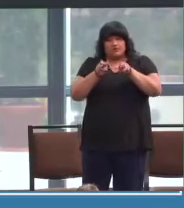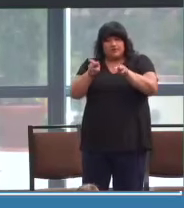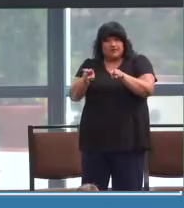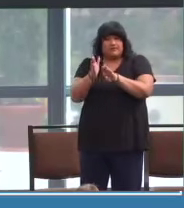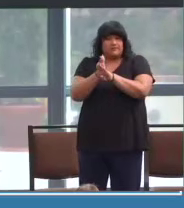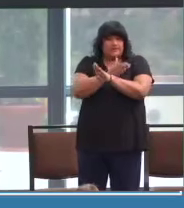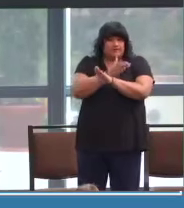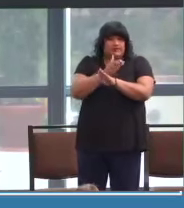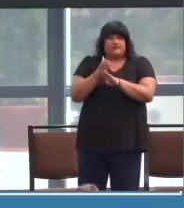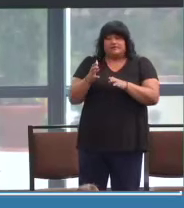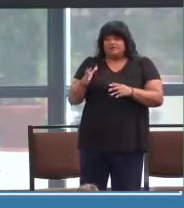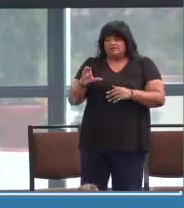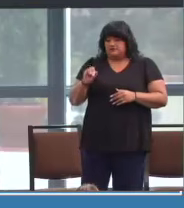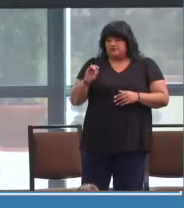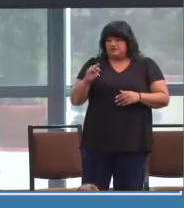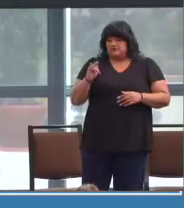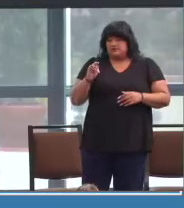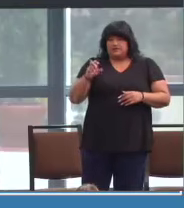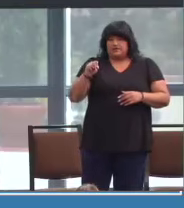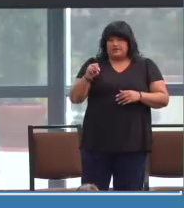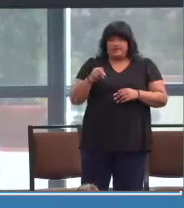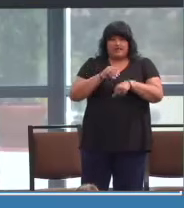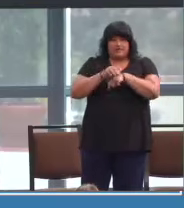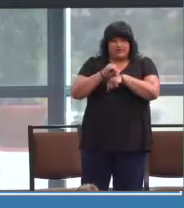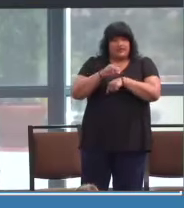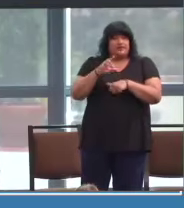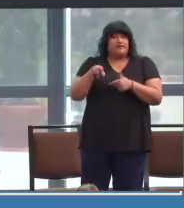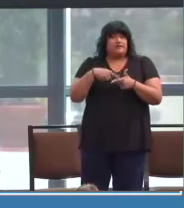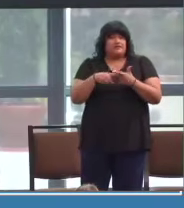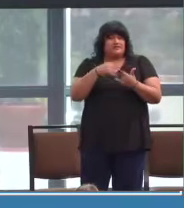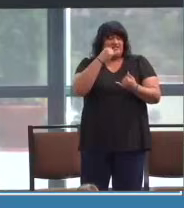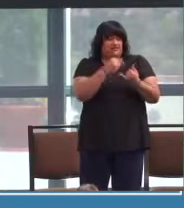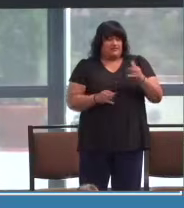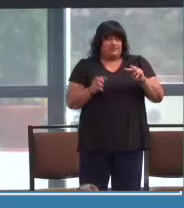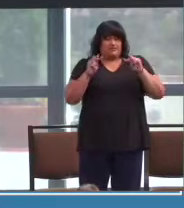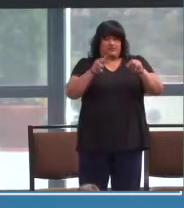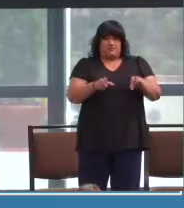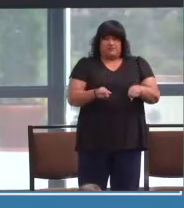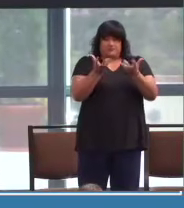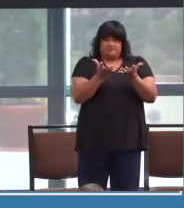counseling and lastly, identifying the multidisciplinary approach for our patients.